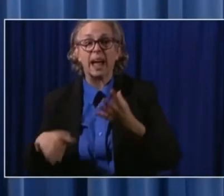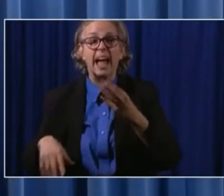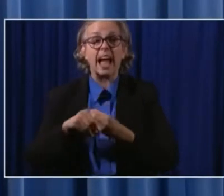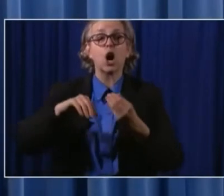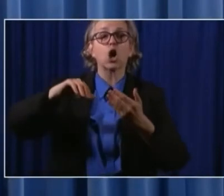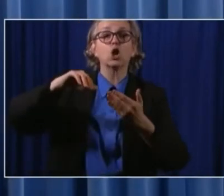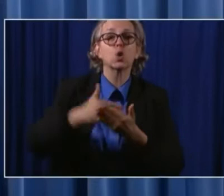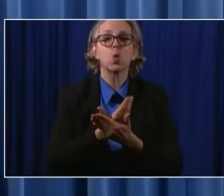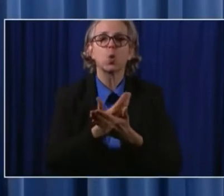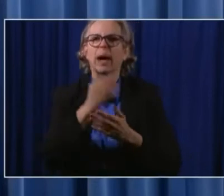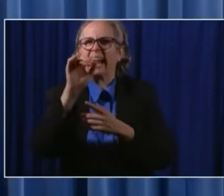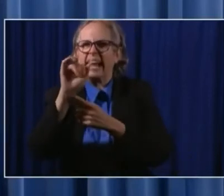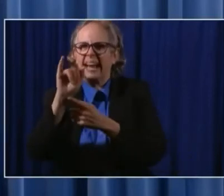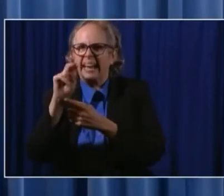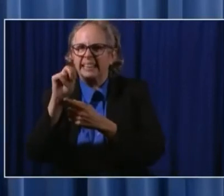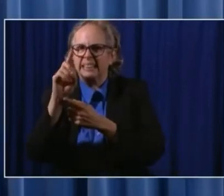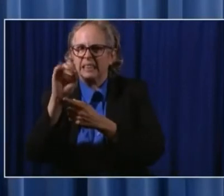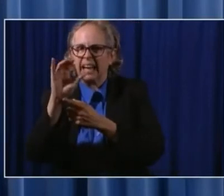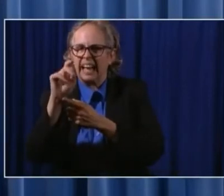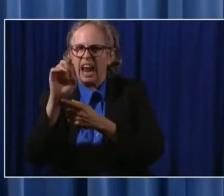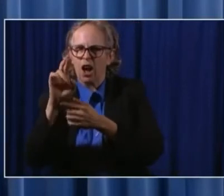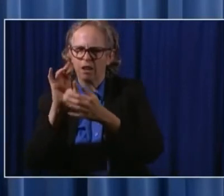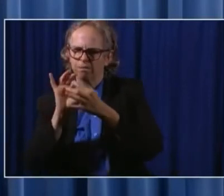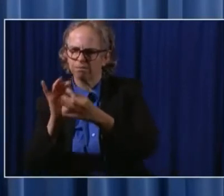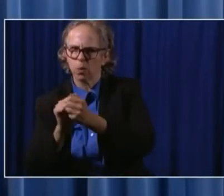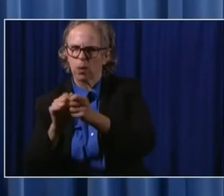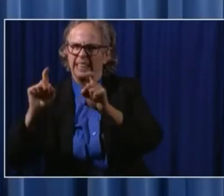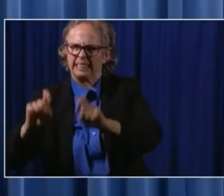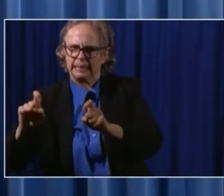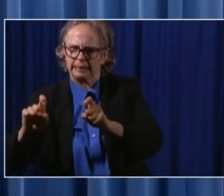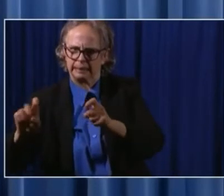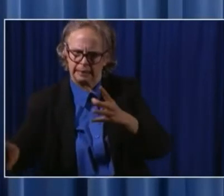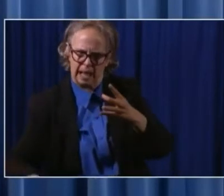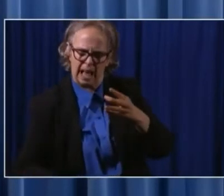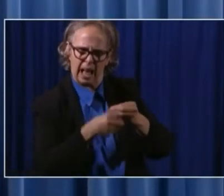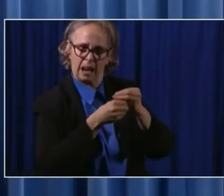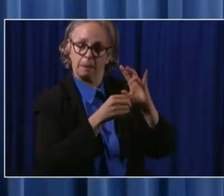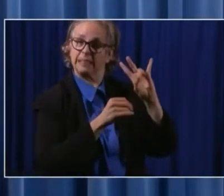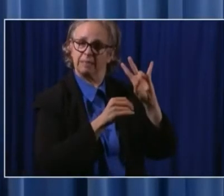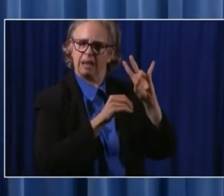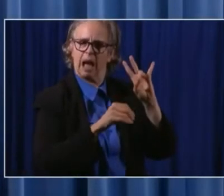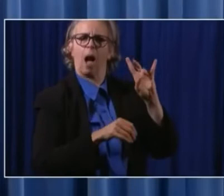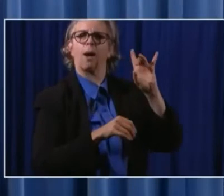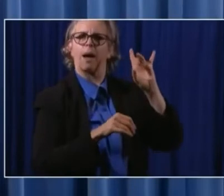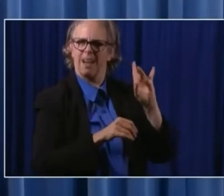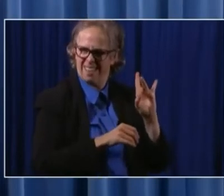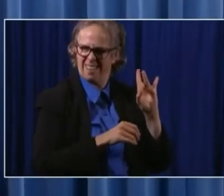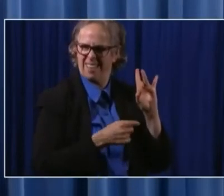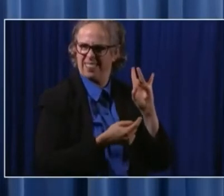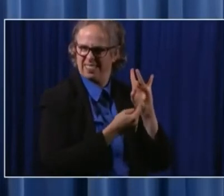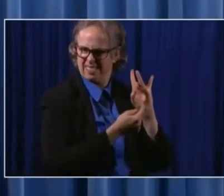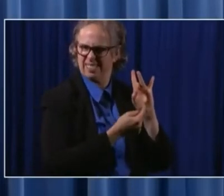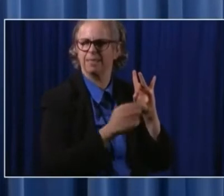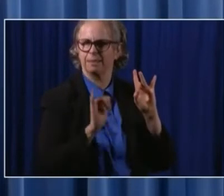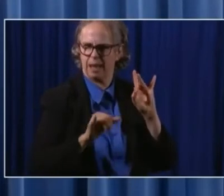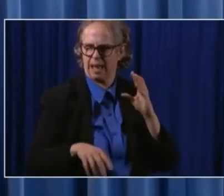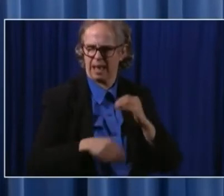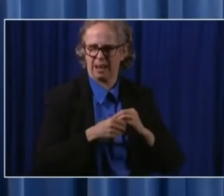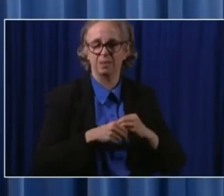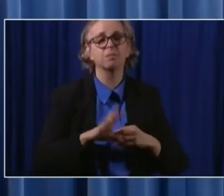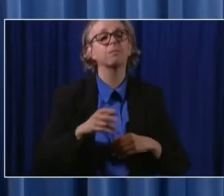as more localized testing data becomes available. We don't have that yet, but we're getting to it. We will also later add an indicator related to